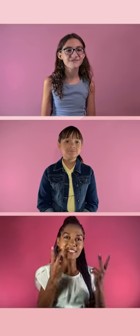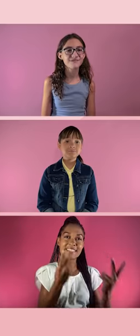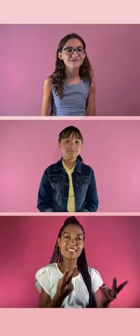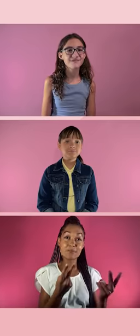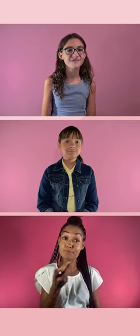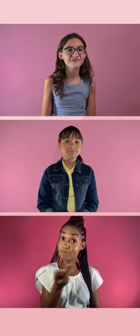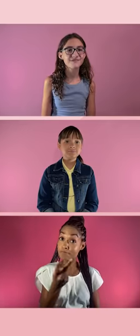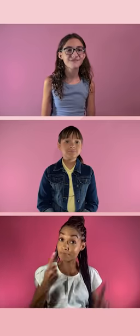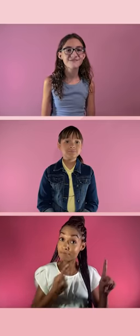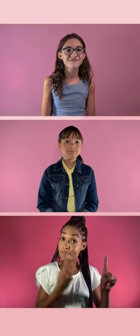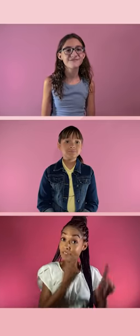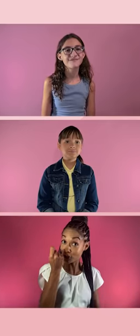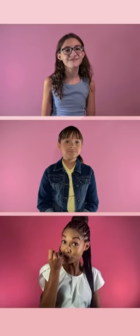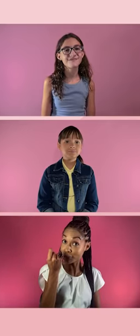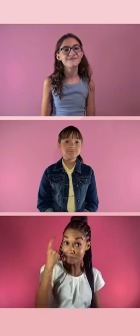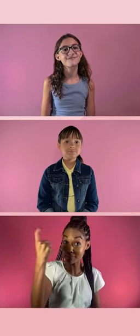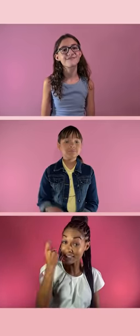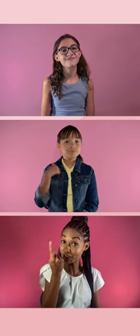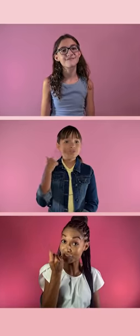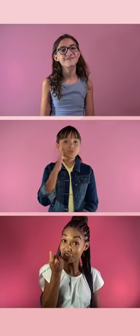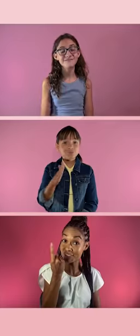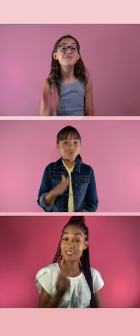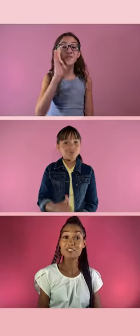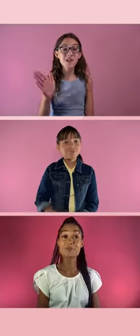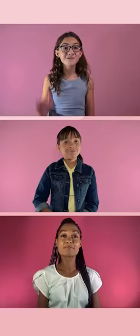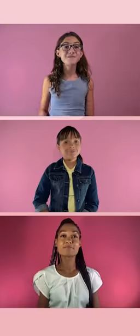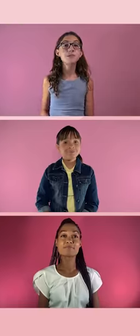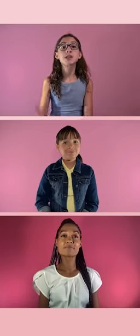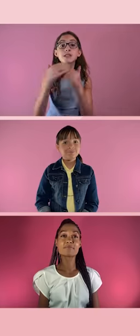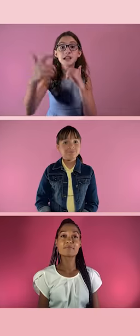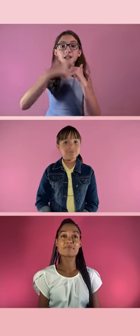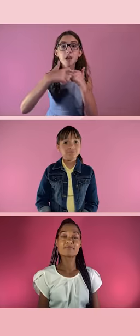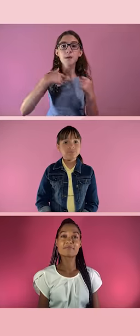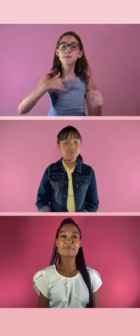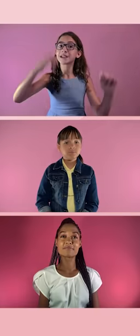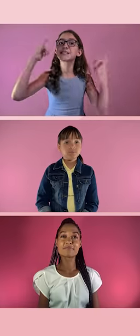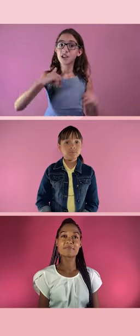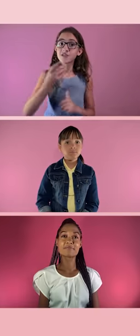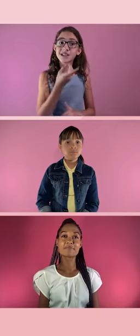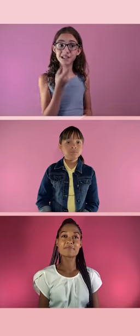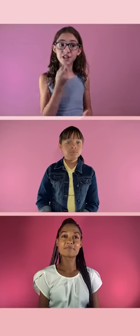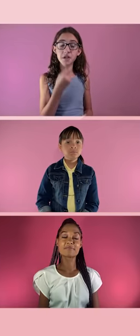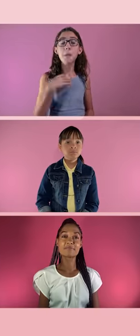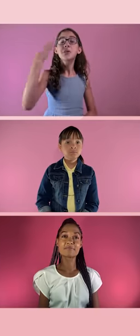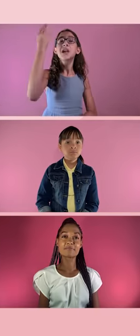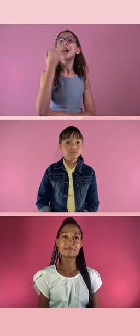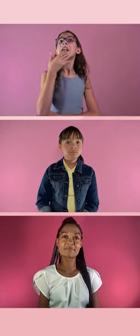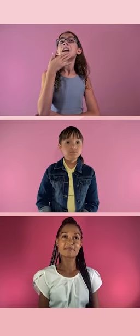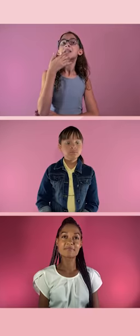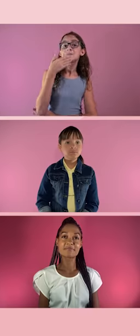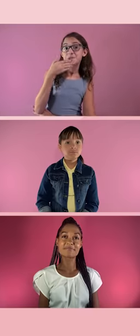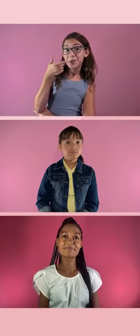visit. Now, y'all keep after those dreams now, you hear? We will. Next time, I'll stay for dinner.